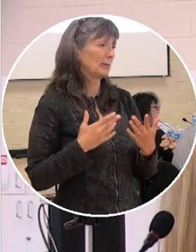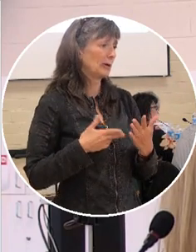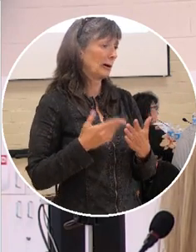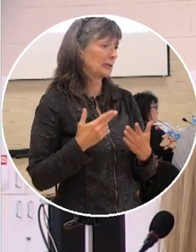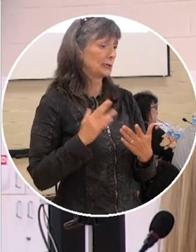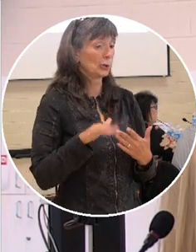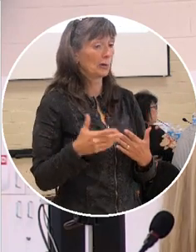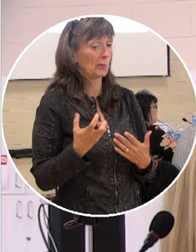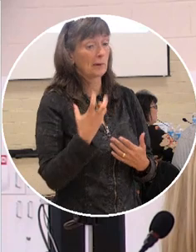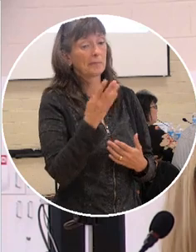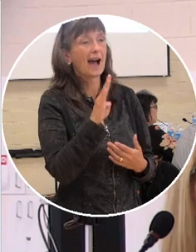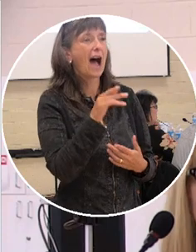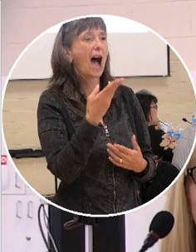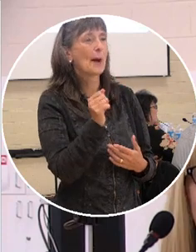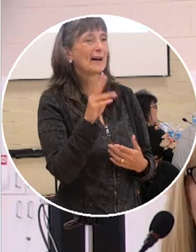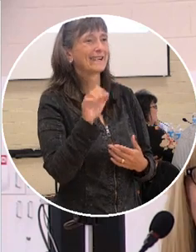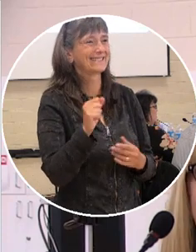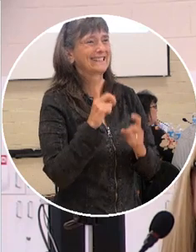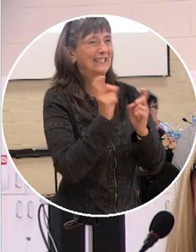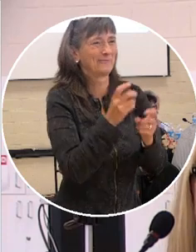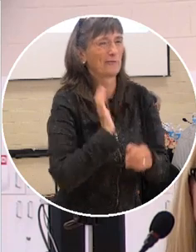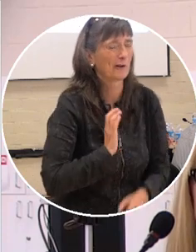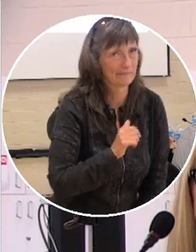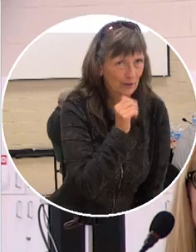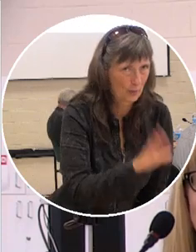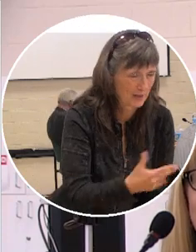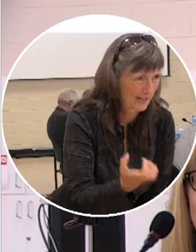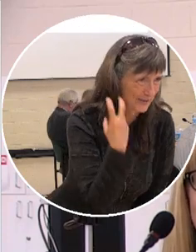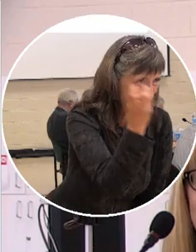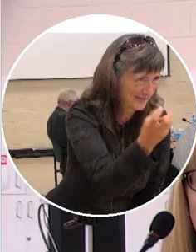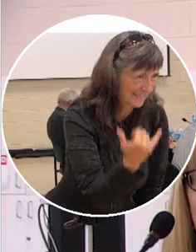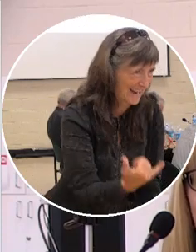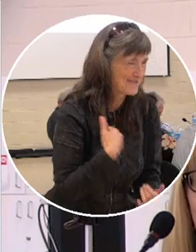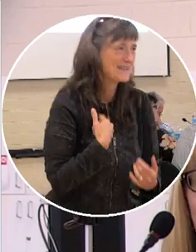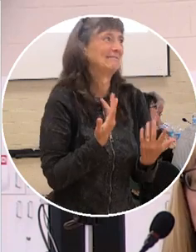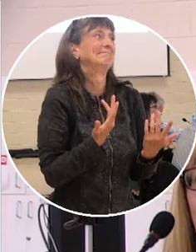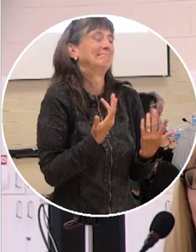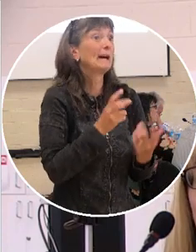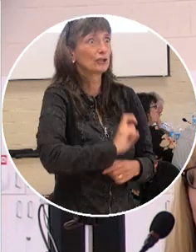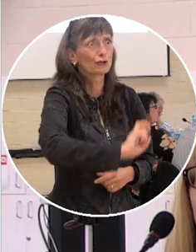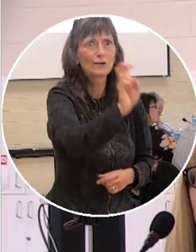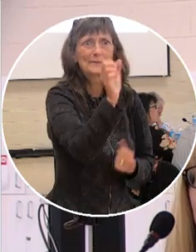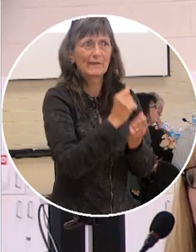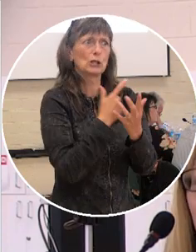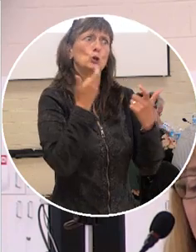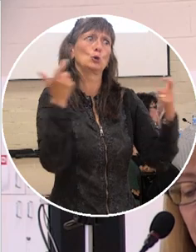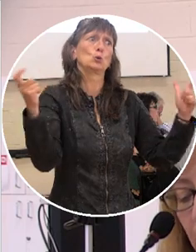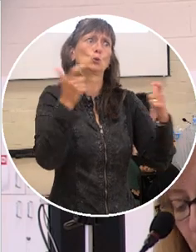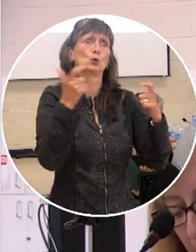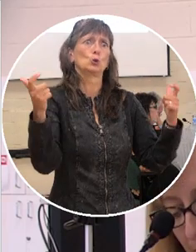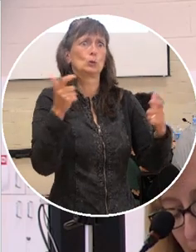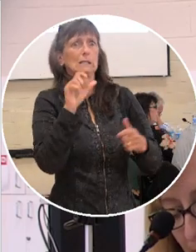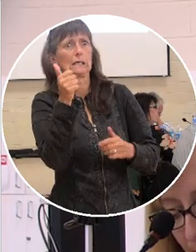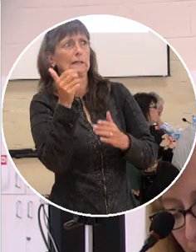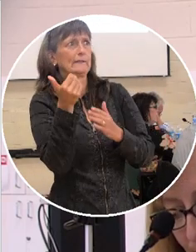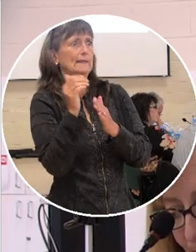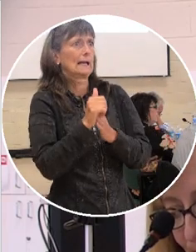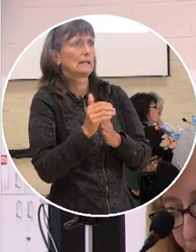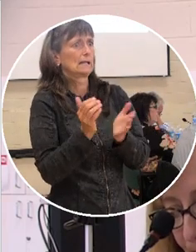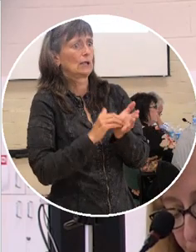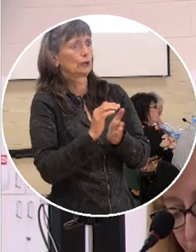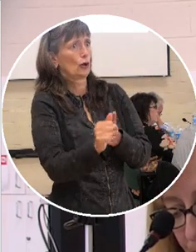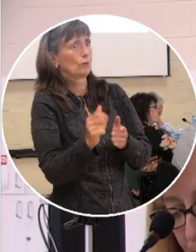might go. But, you know, like trips, you know, big trips and so on, you know, costing $10,000 and